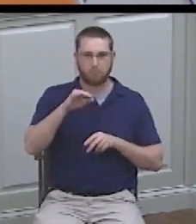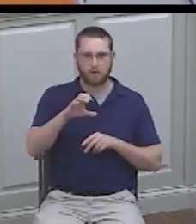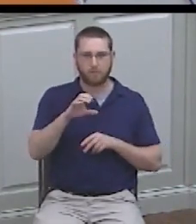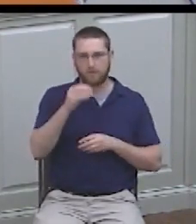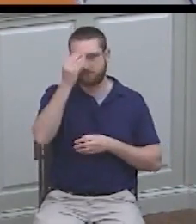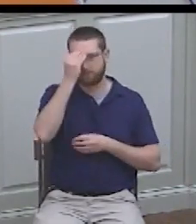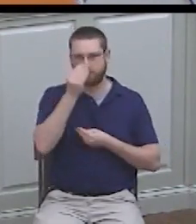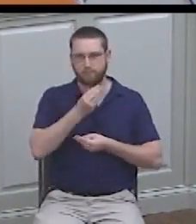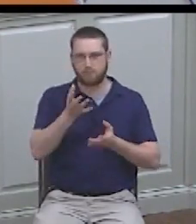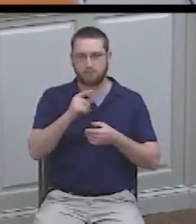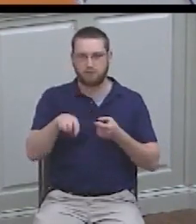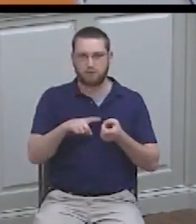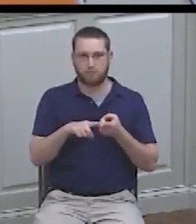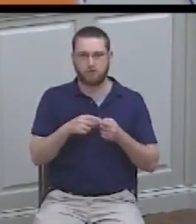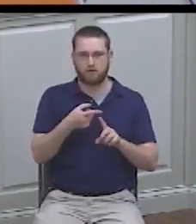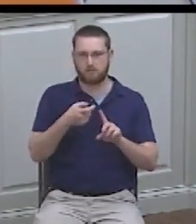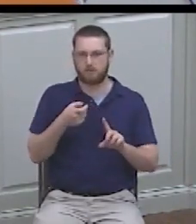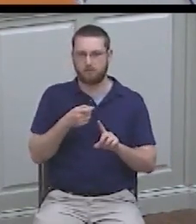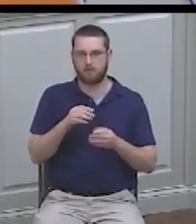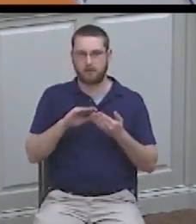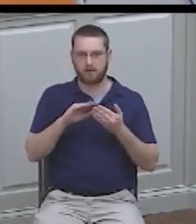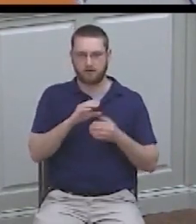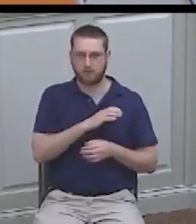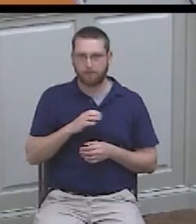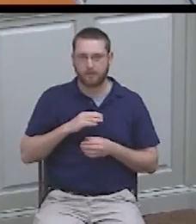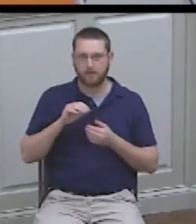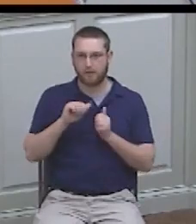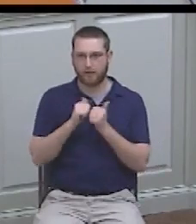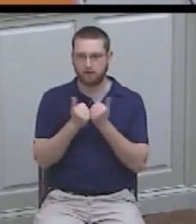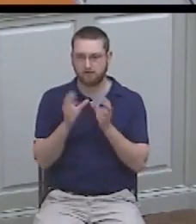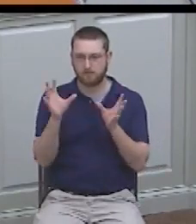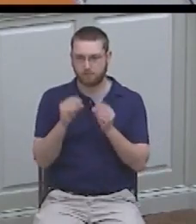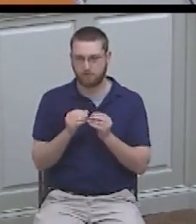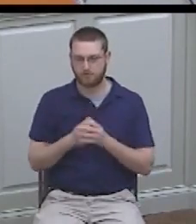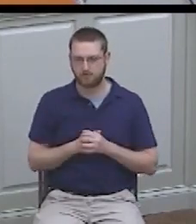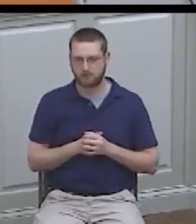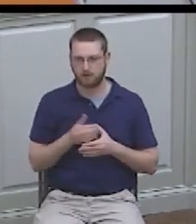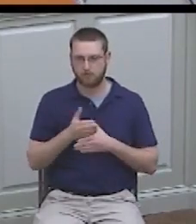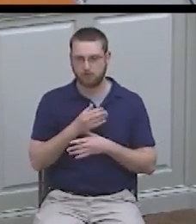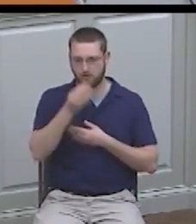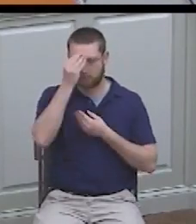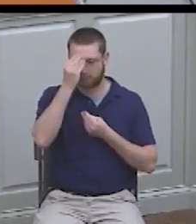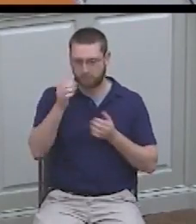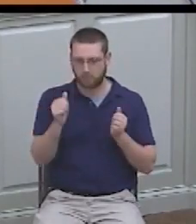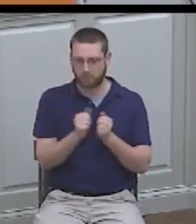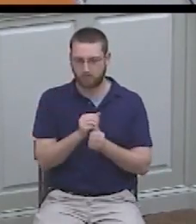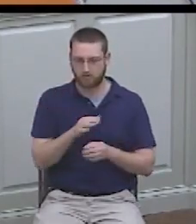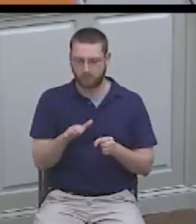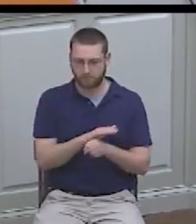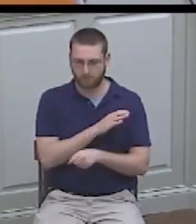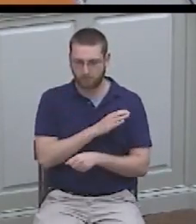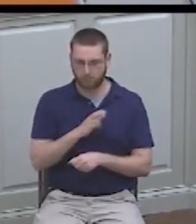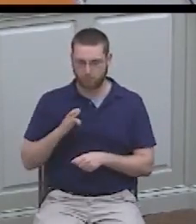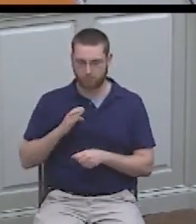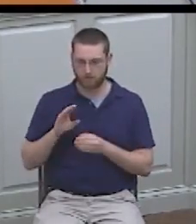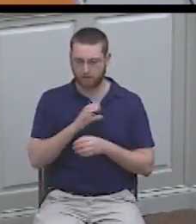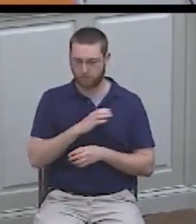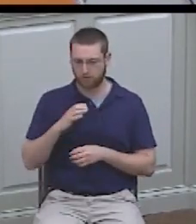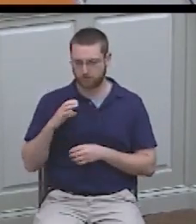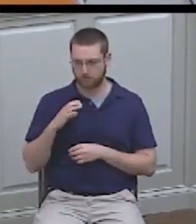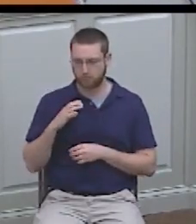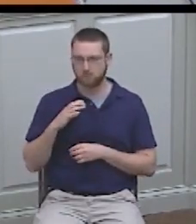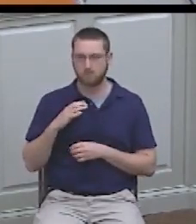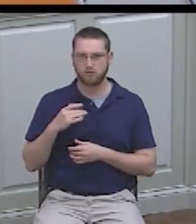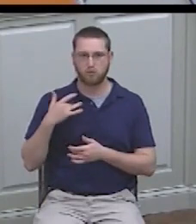policy positions that come from committee or agency meetings. Share information with the full Board of Commissioners on items that concern the city at a